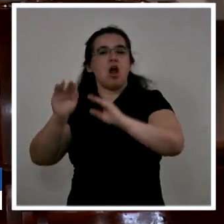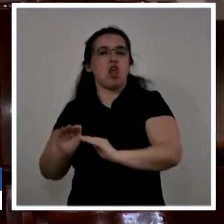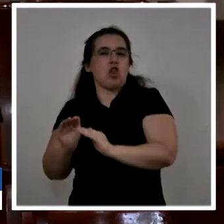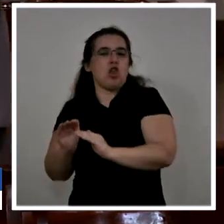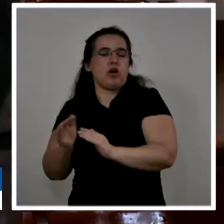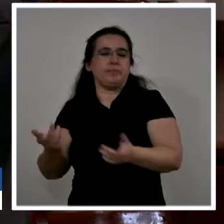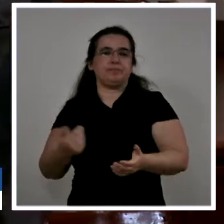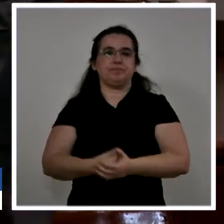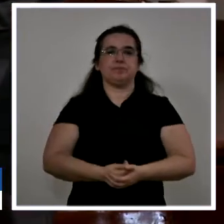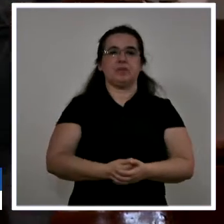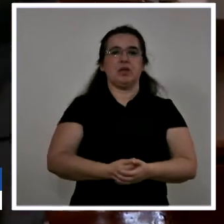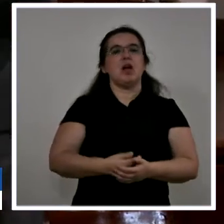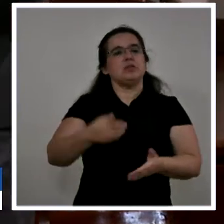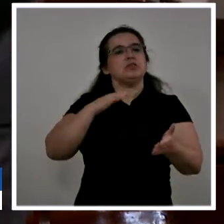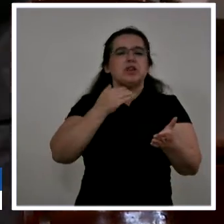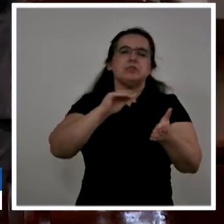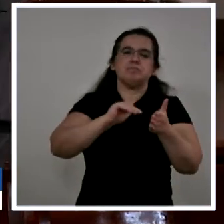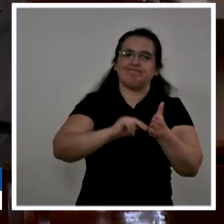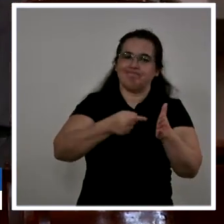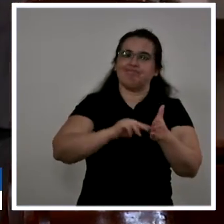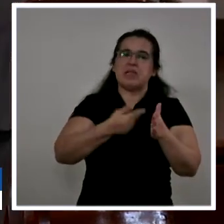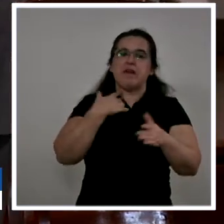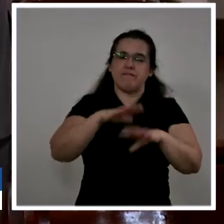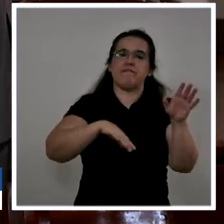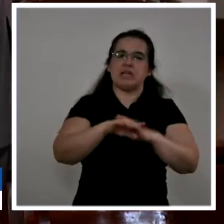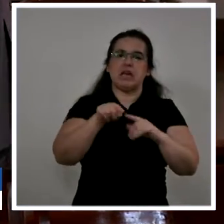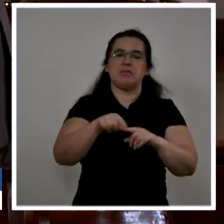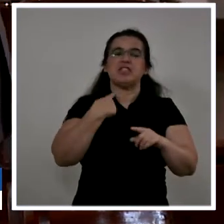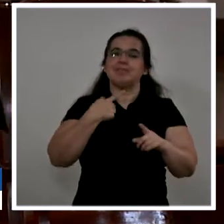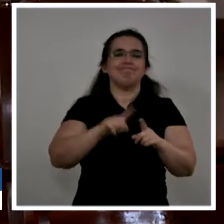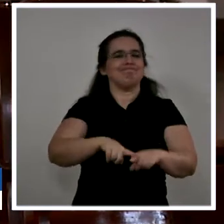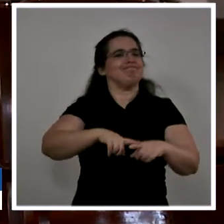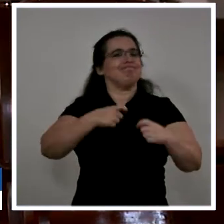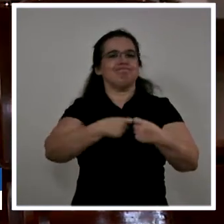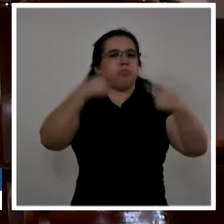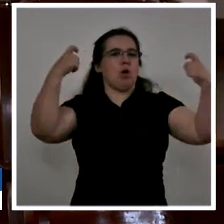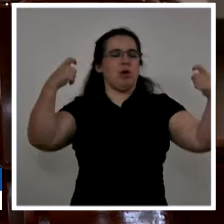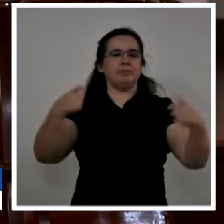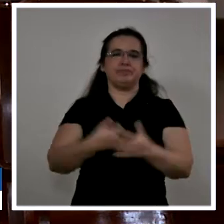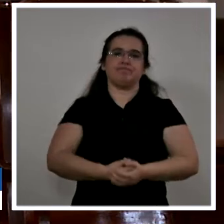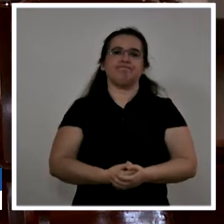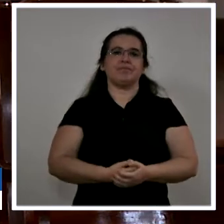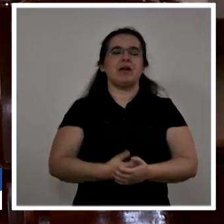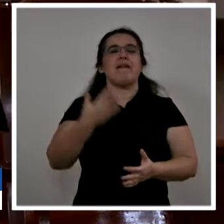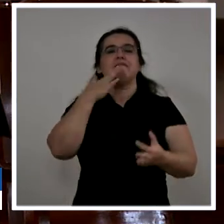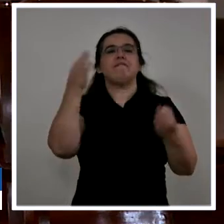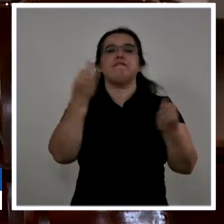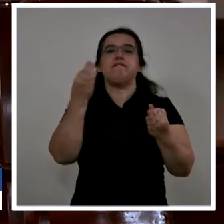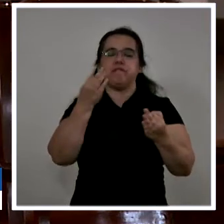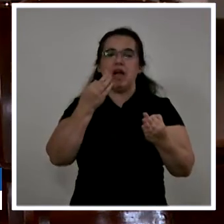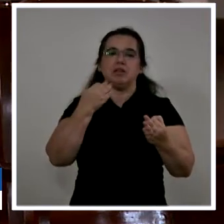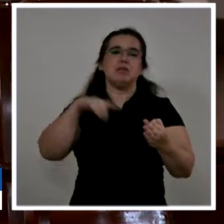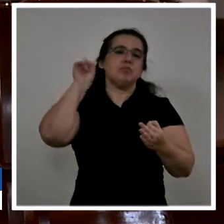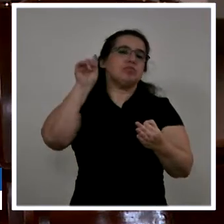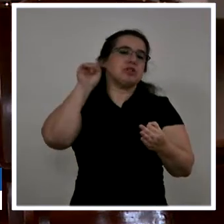what happened. E a experiência foi feita e não é isto que acontece. It mattered how the mother related to them. Realmente importa como a mãe se